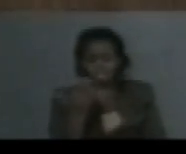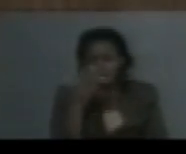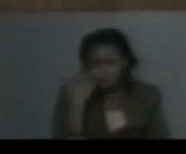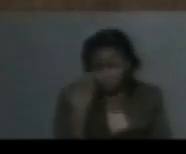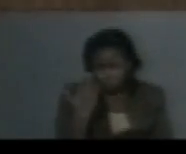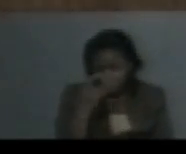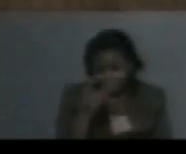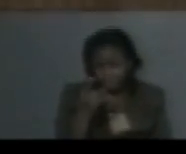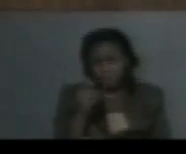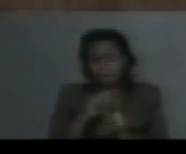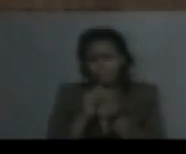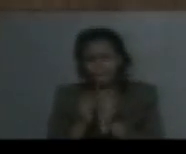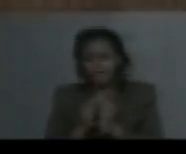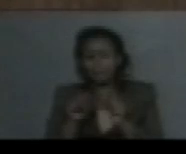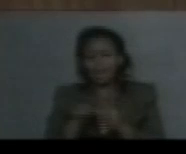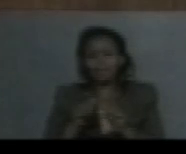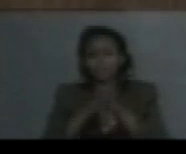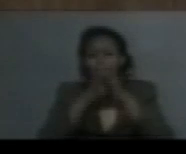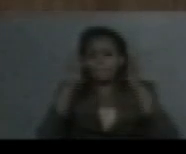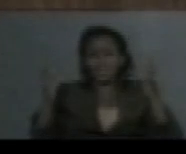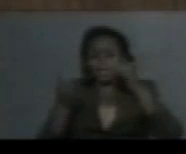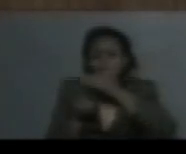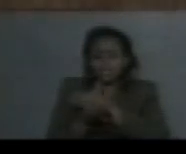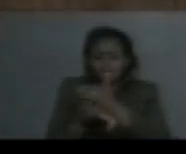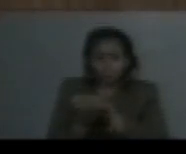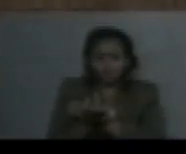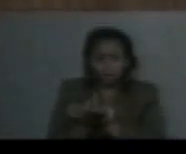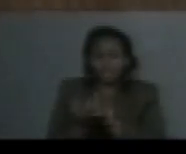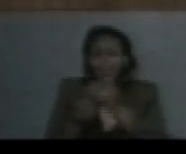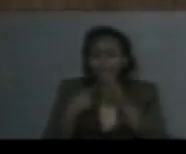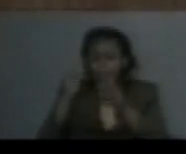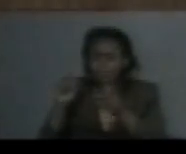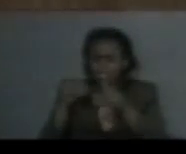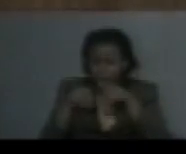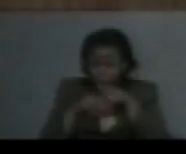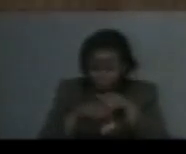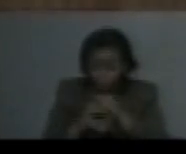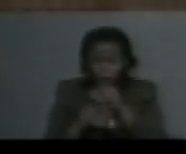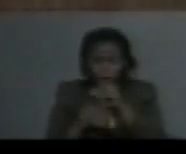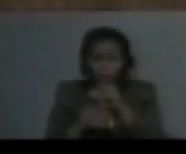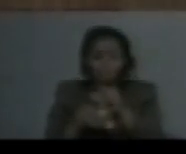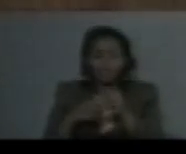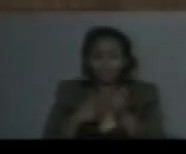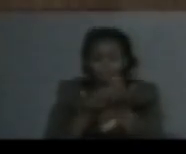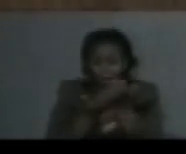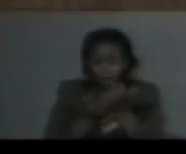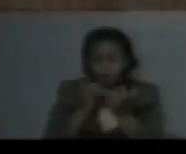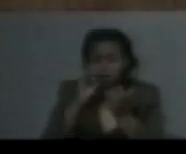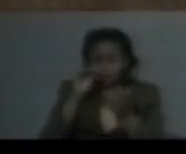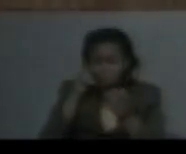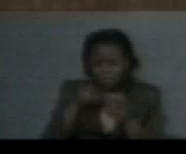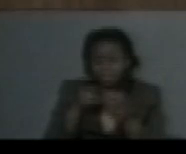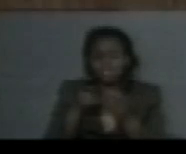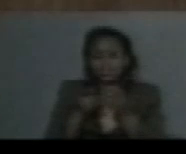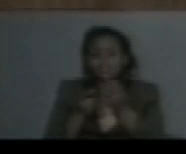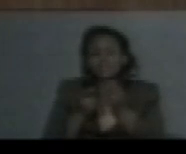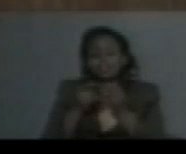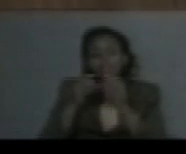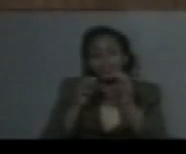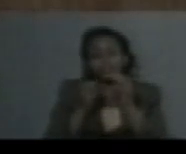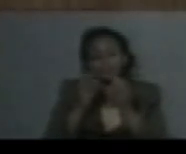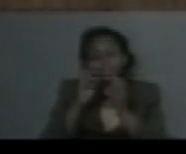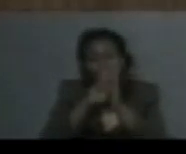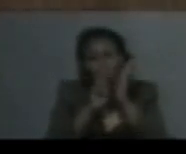be the principal description and must be adhered to. The need of such descriptive regulation does not depend